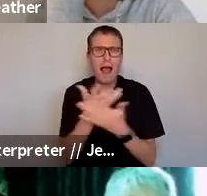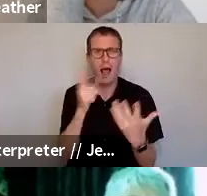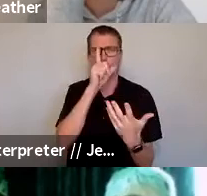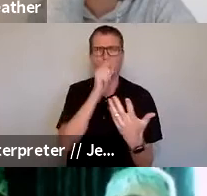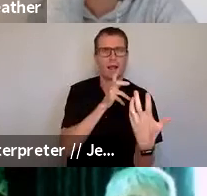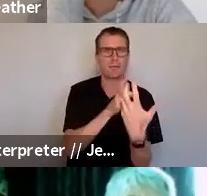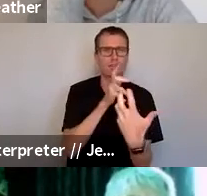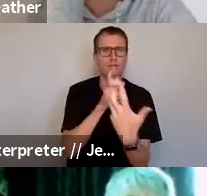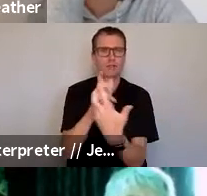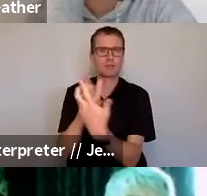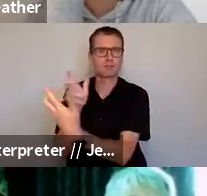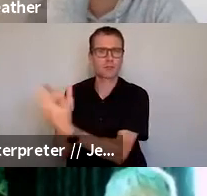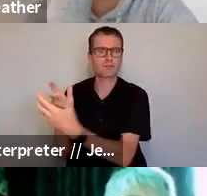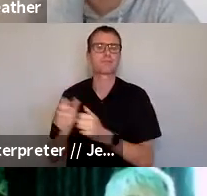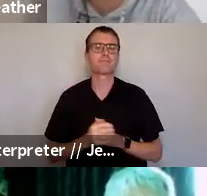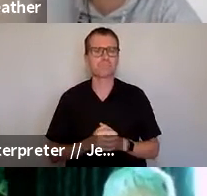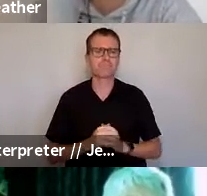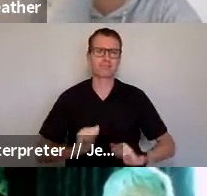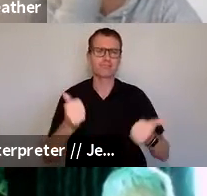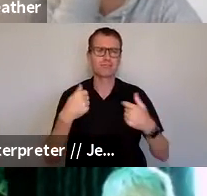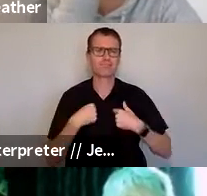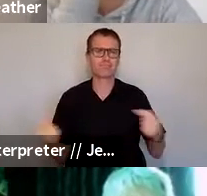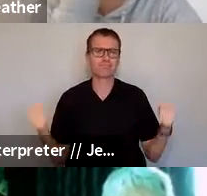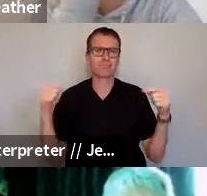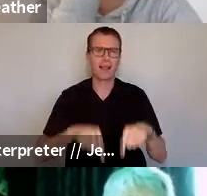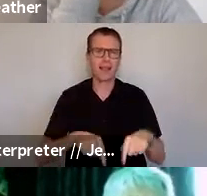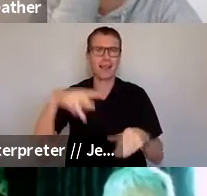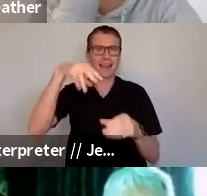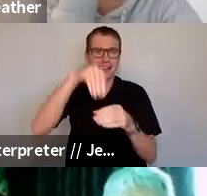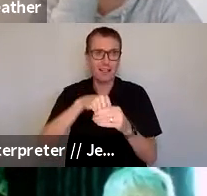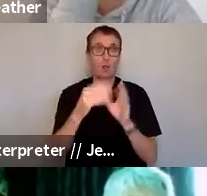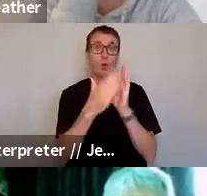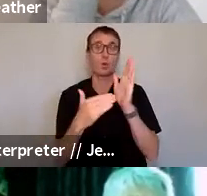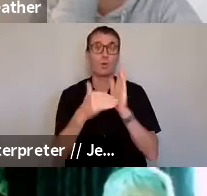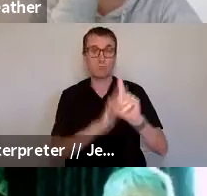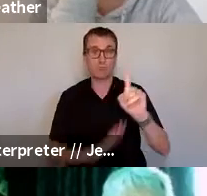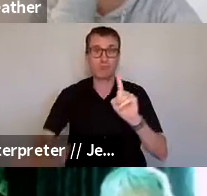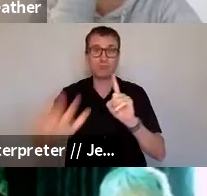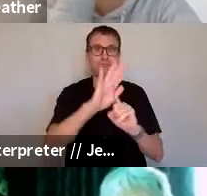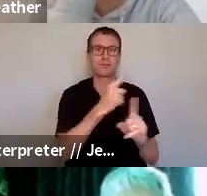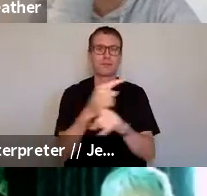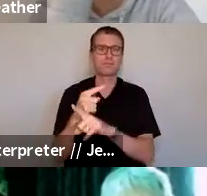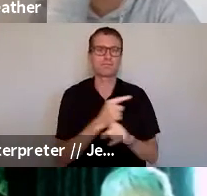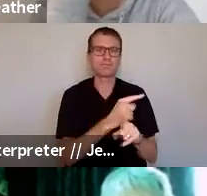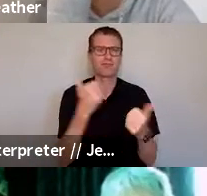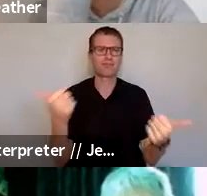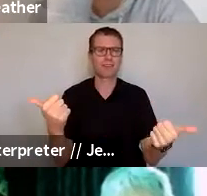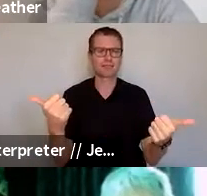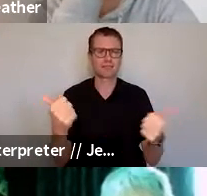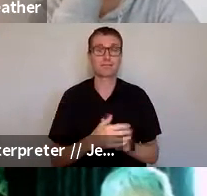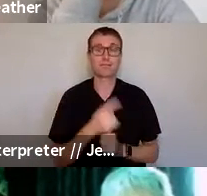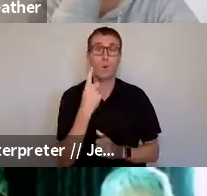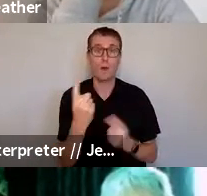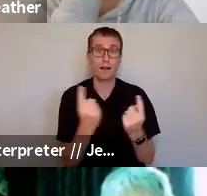So it's really great to be here and be part of this national conversation, because one of the things that I've noticed is, wow,